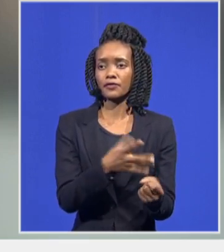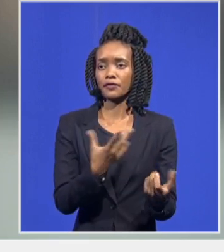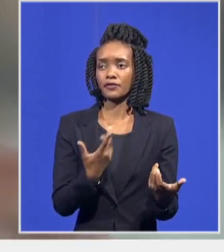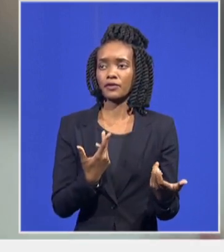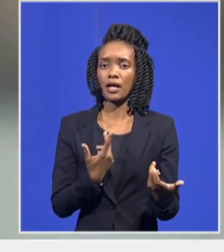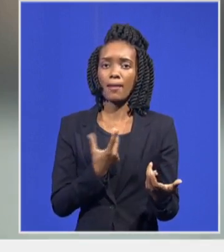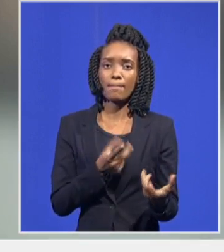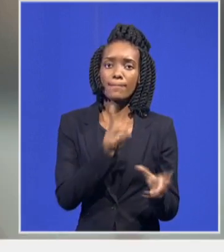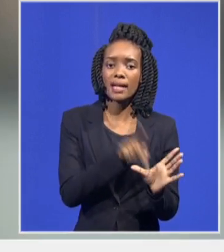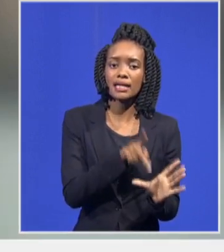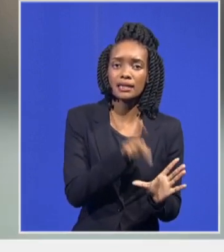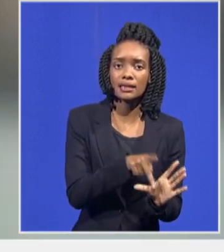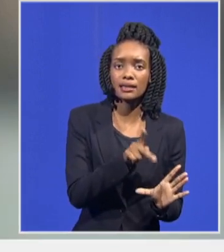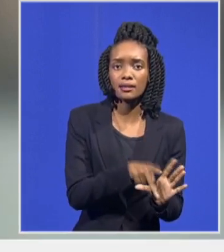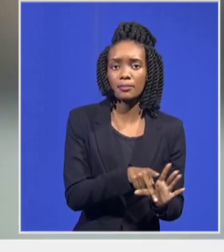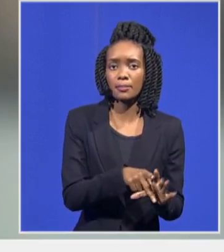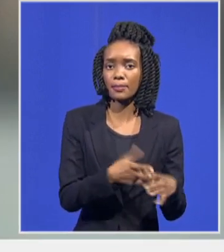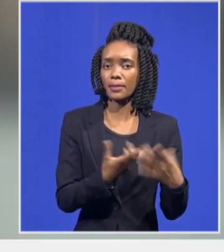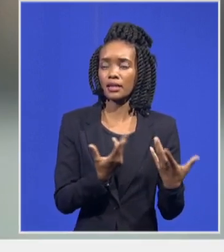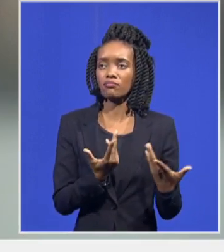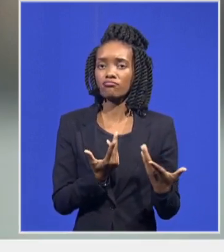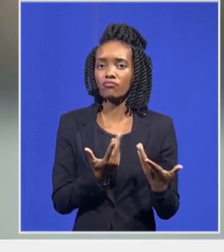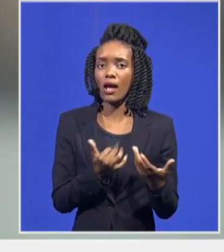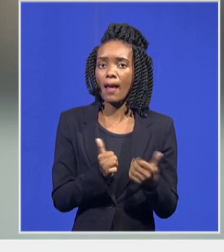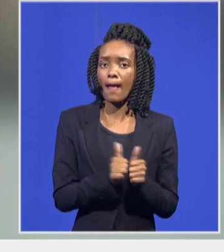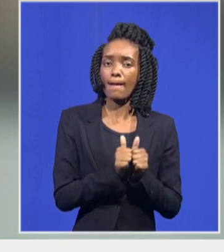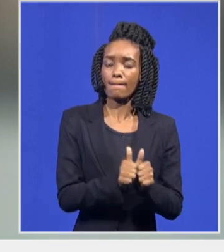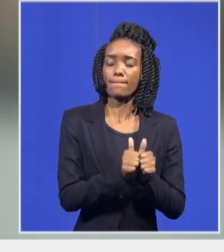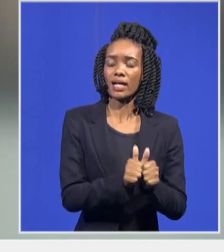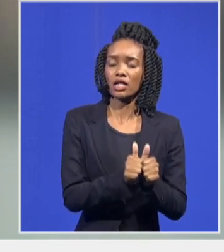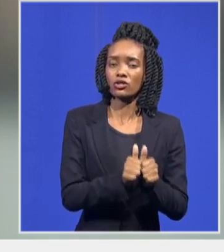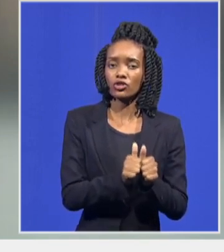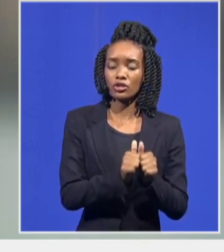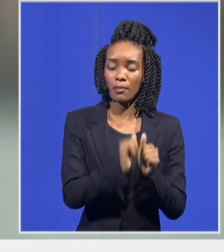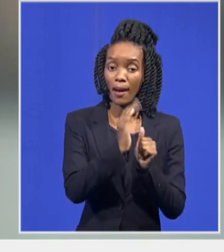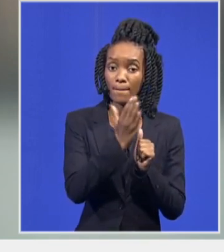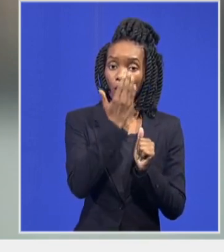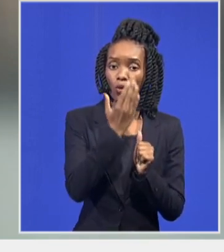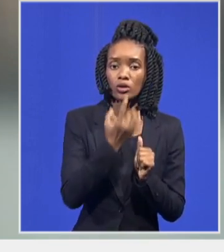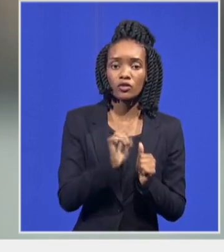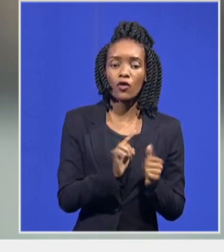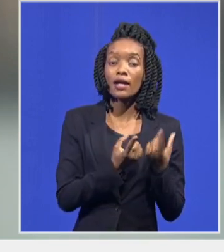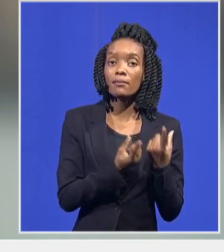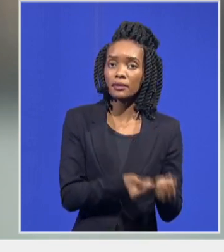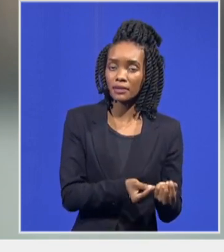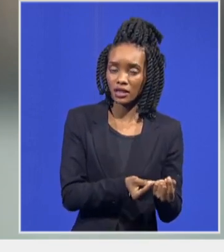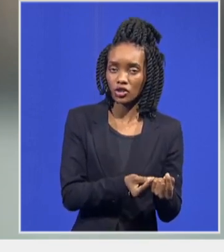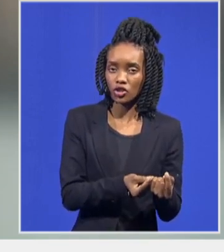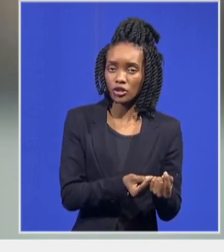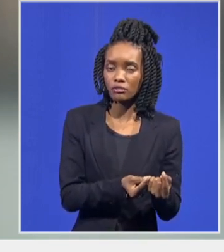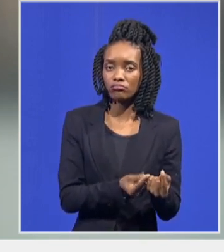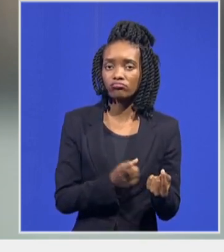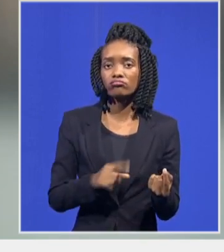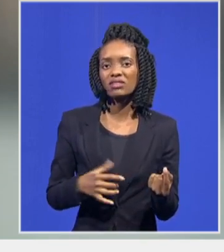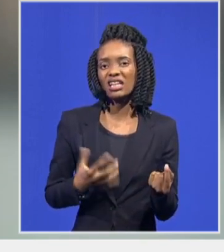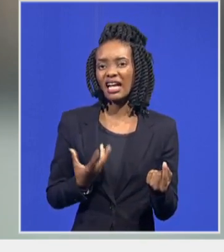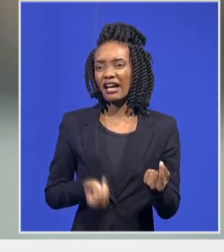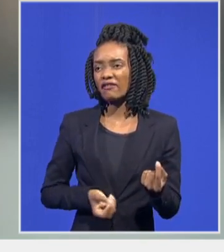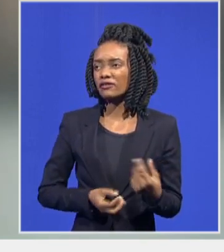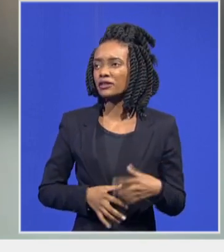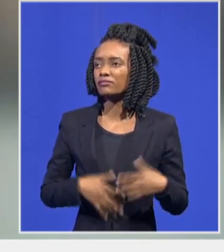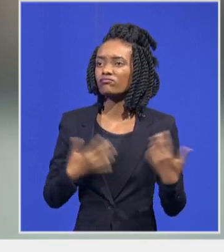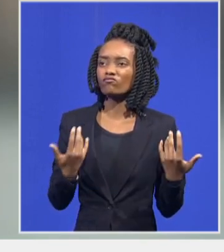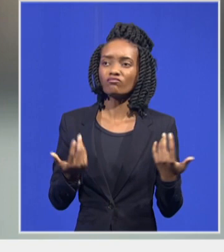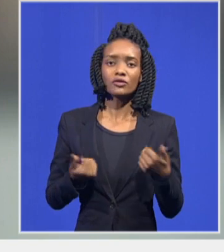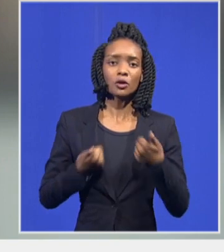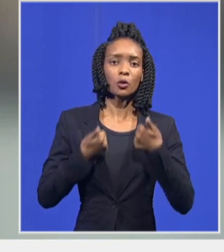participatory partnership approach around implementation. And, there's an enormous well of